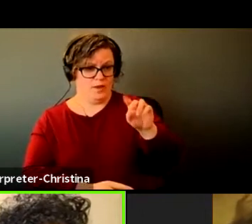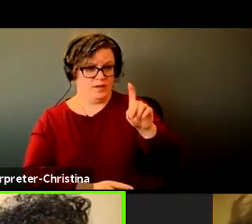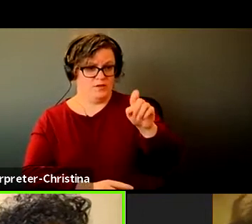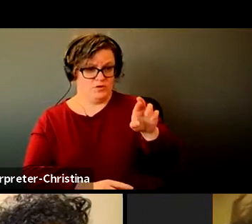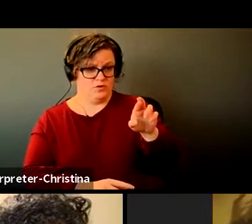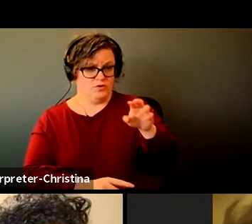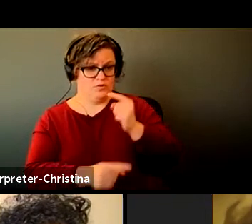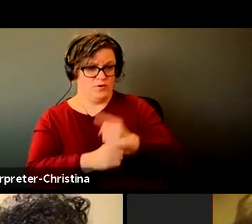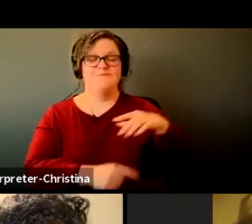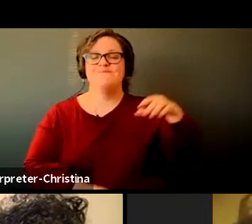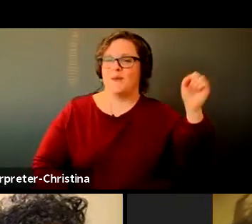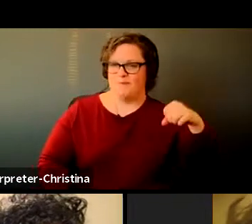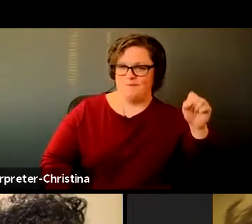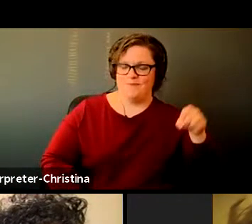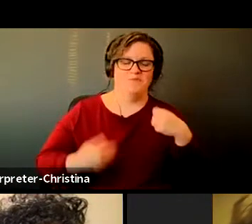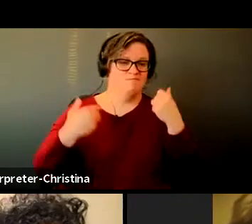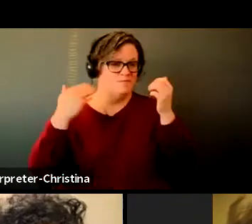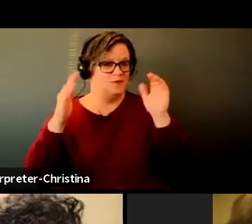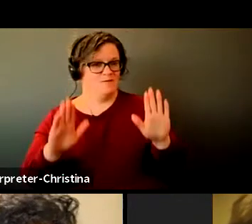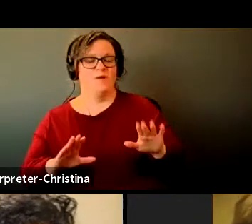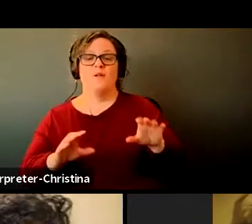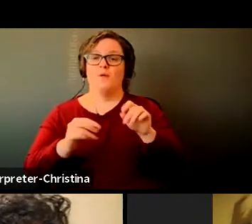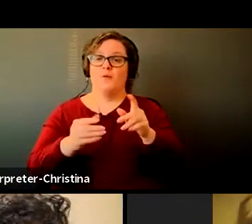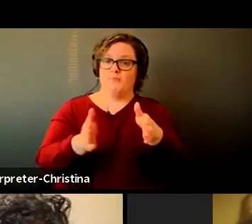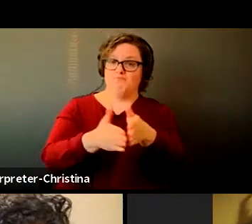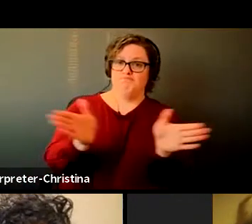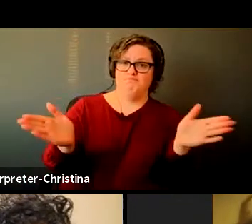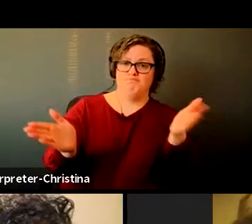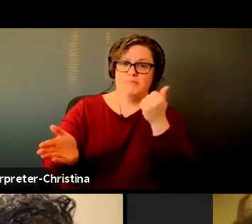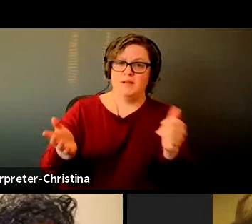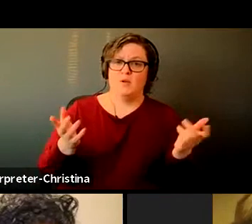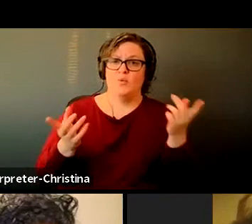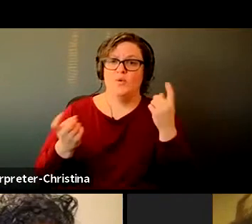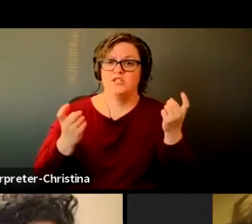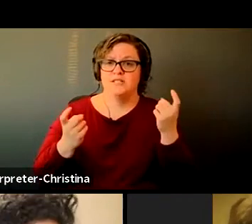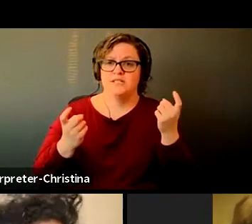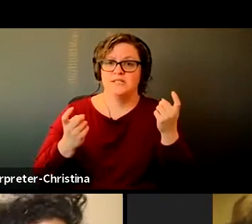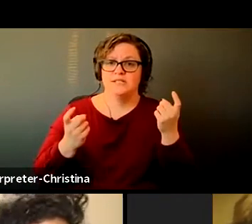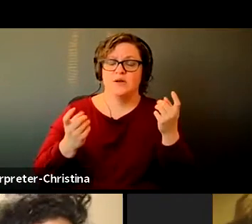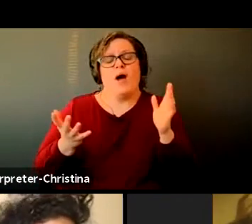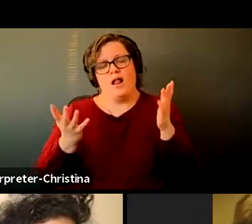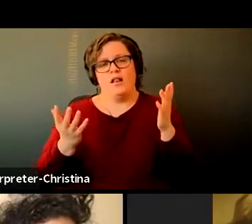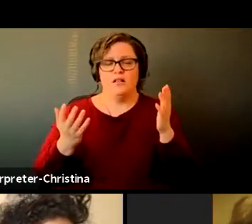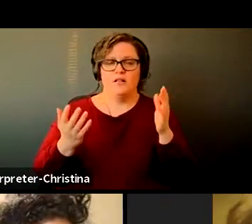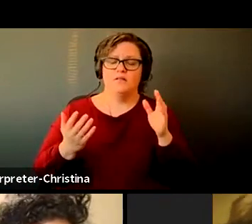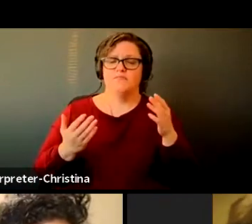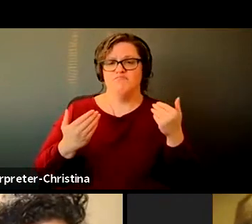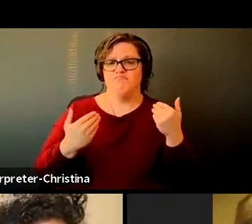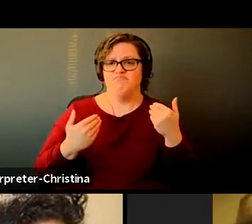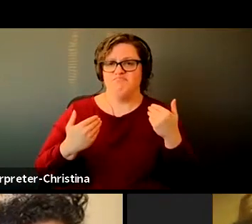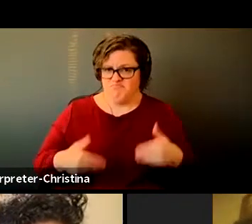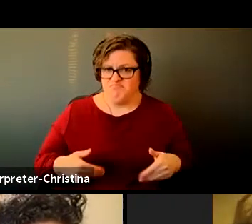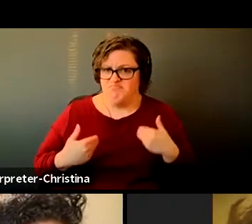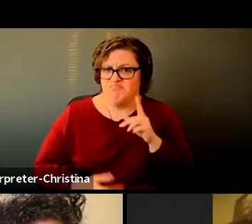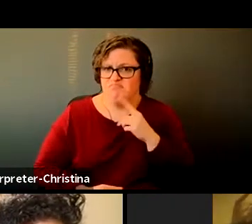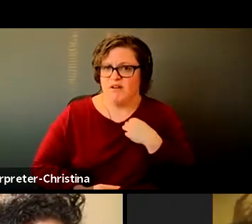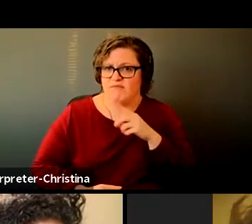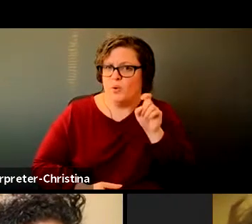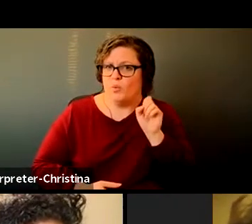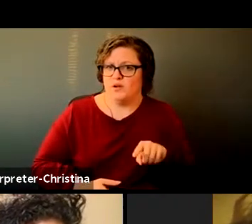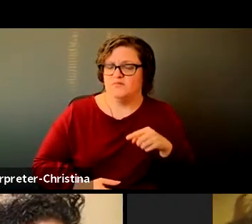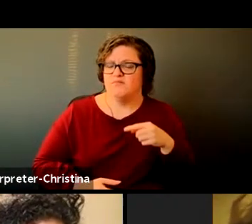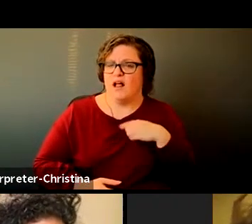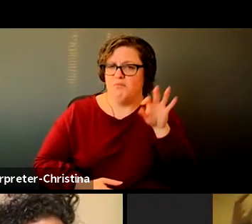I guess we'll open the floor for questions. I guess I have a question, mm-hmm. maybe to